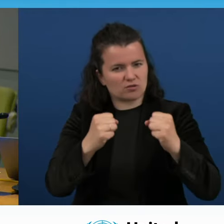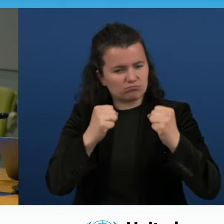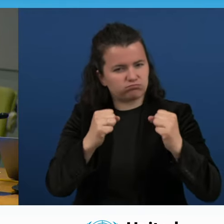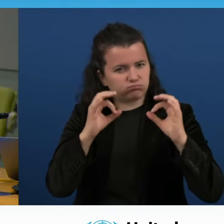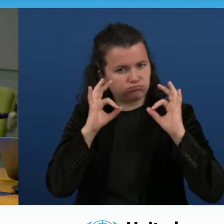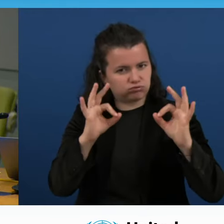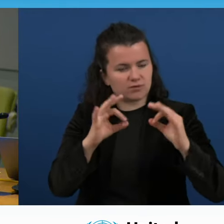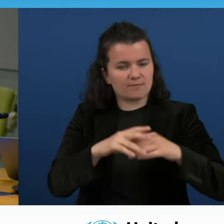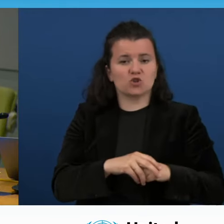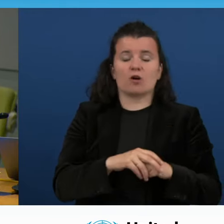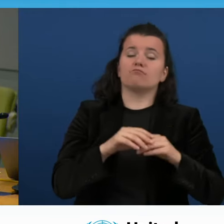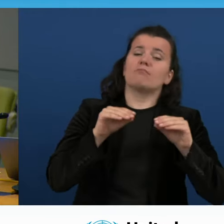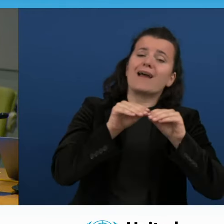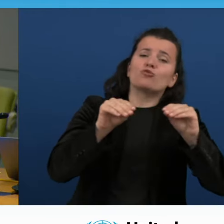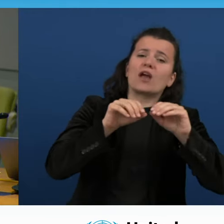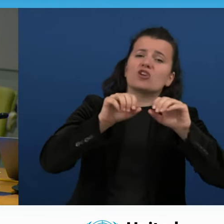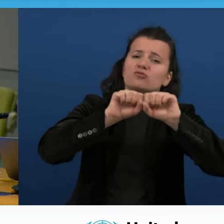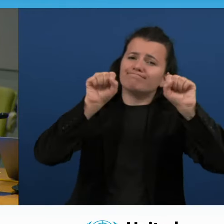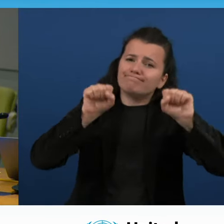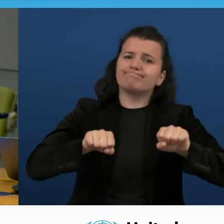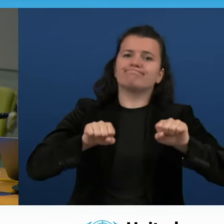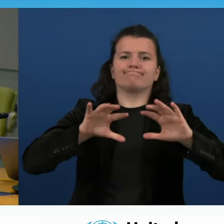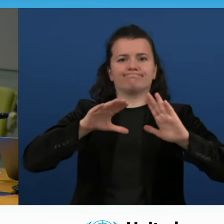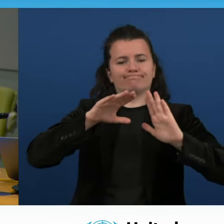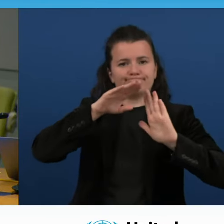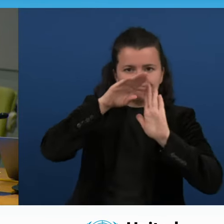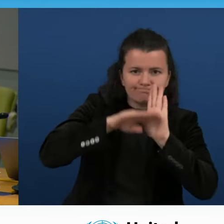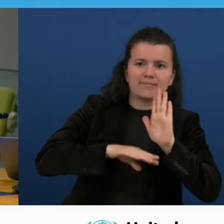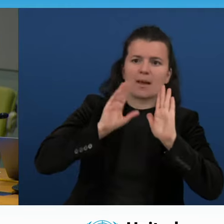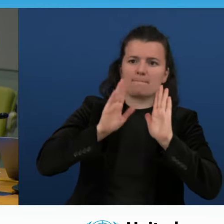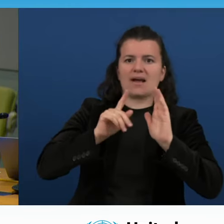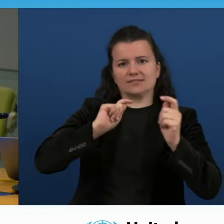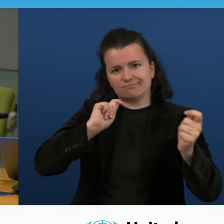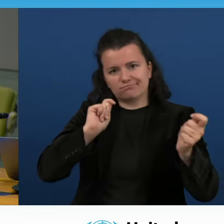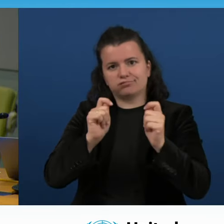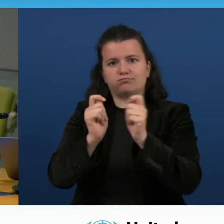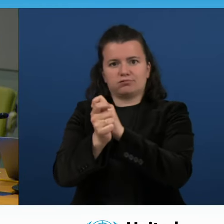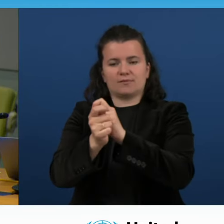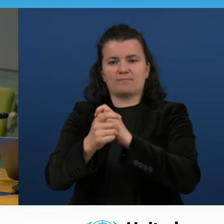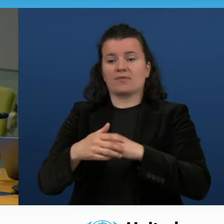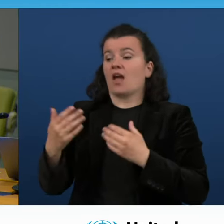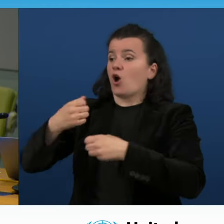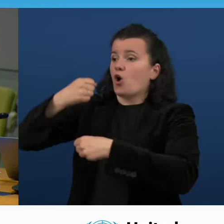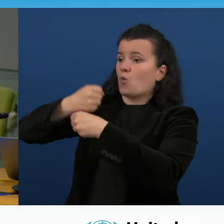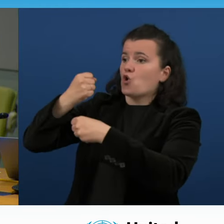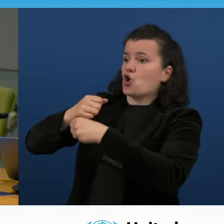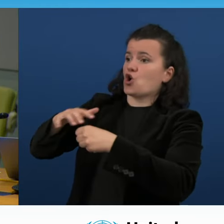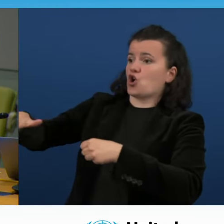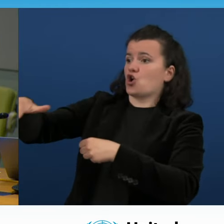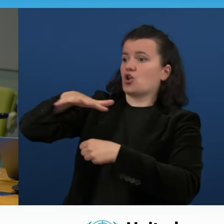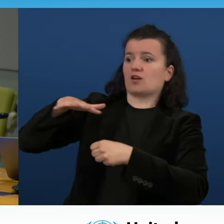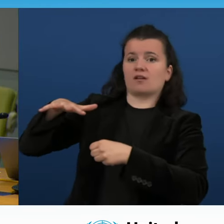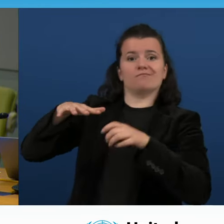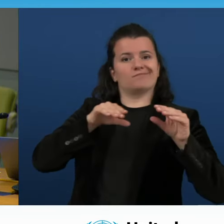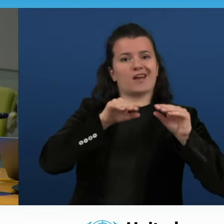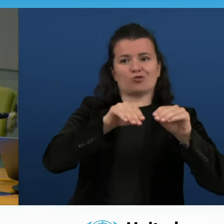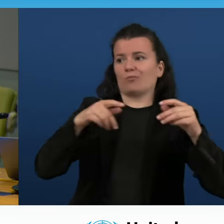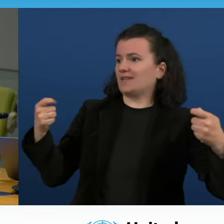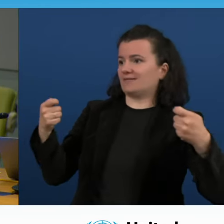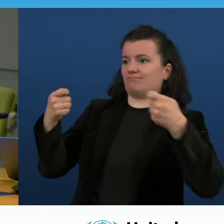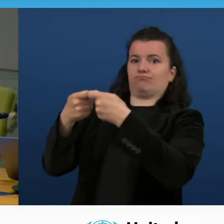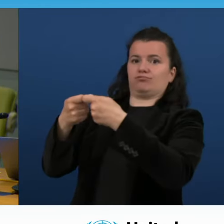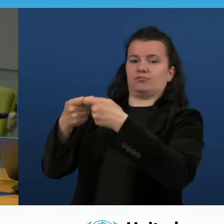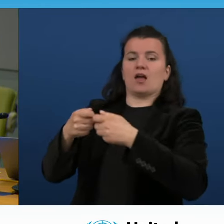so as to make them more responsive, not only to the labor market, but also giving skills, entrepreneurship